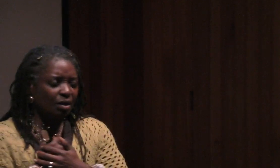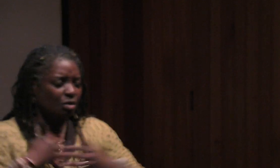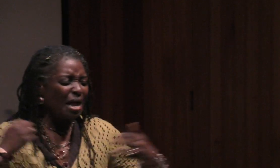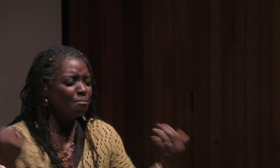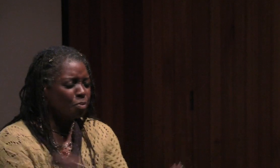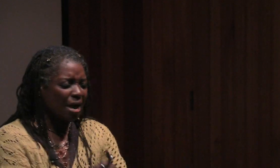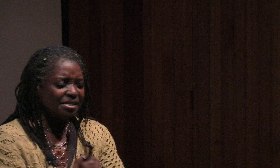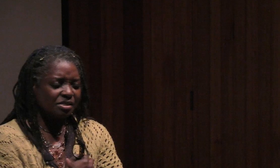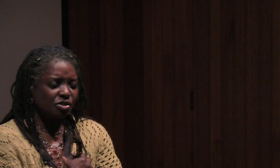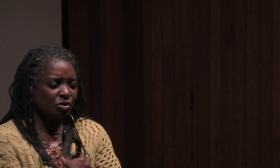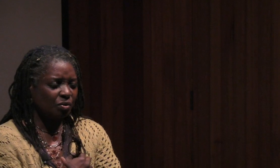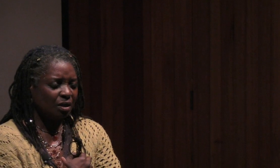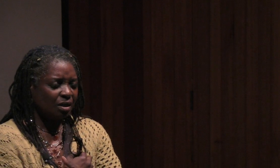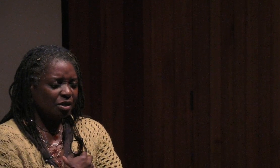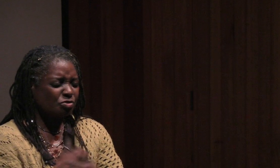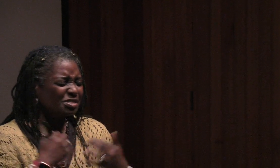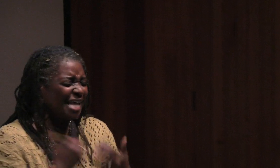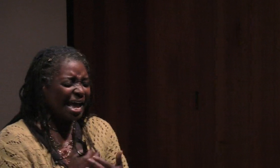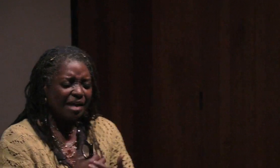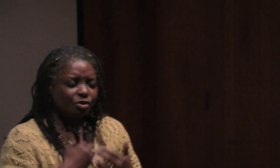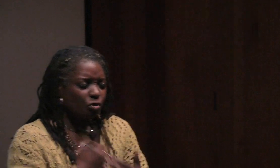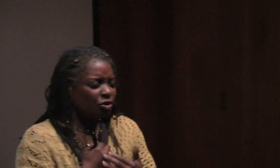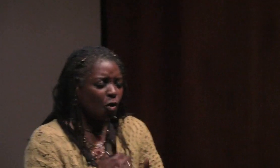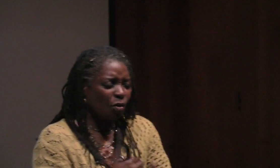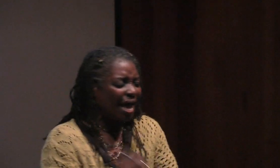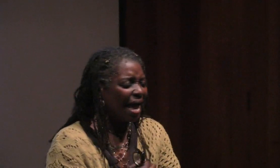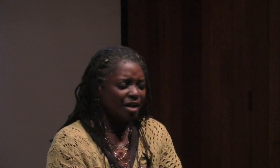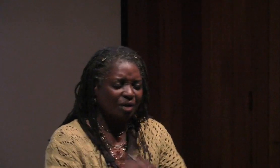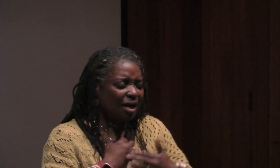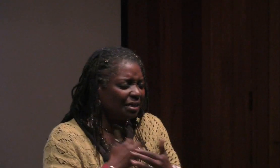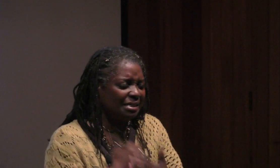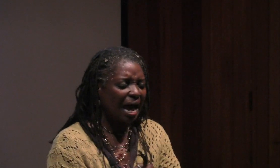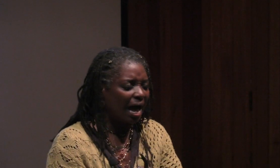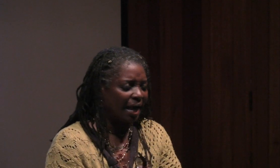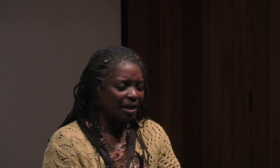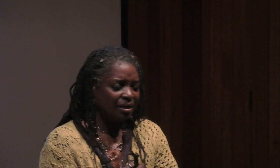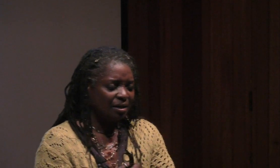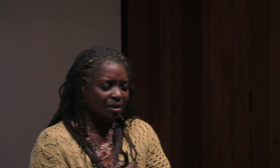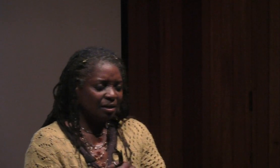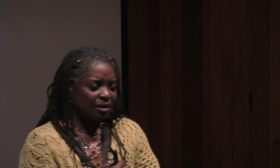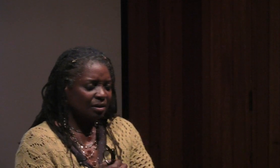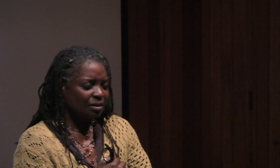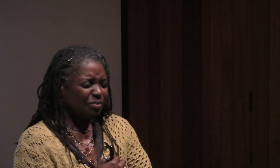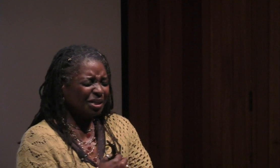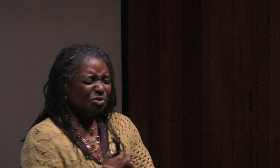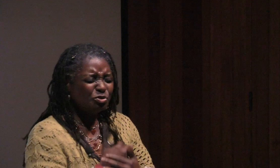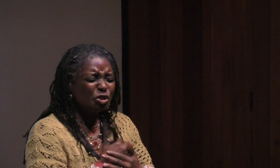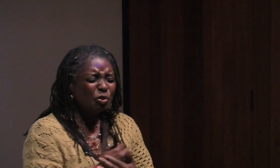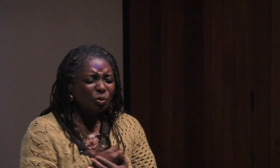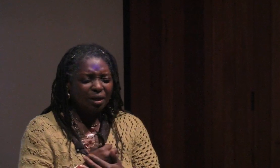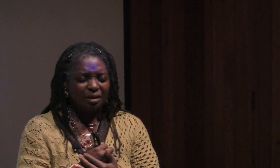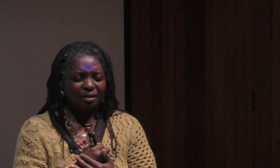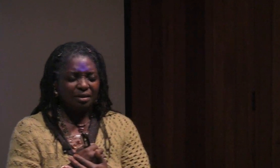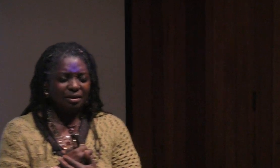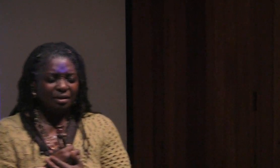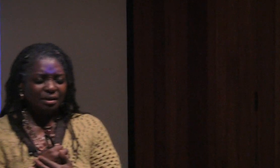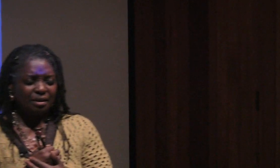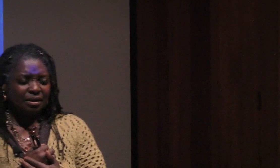you, embraces you. You're saved, you're okay, you're not gonna die. Do.